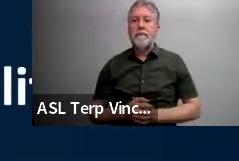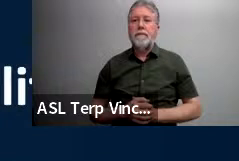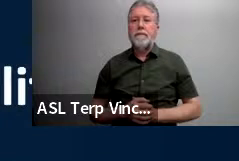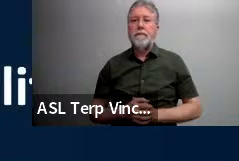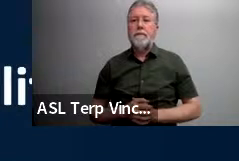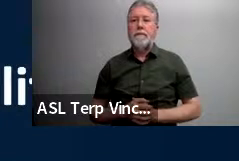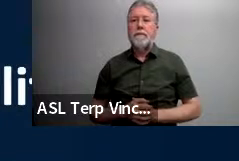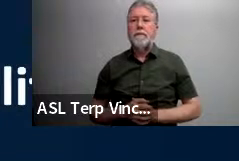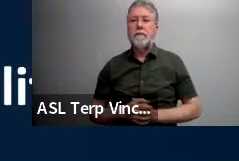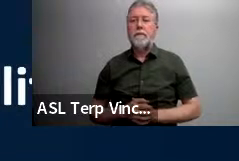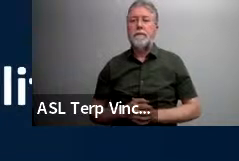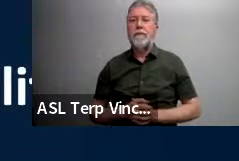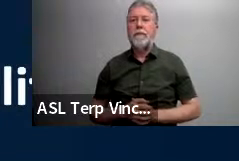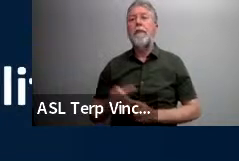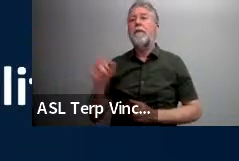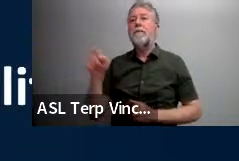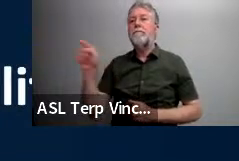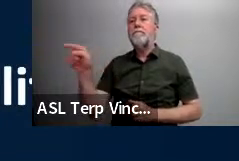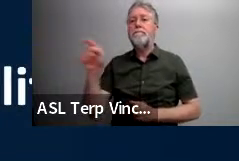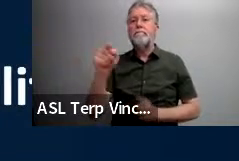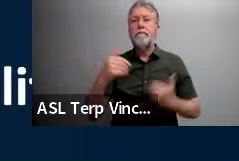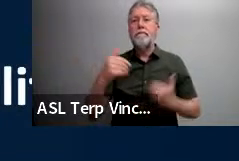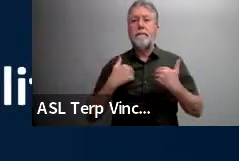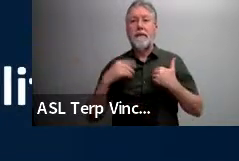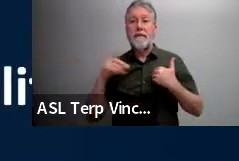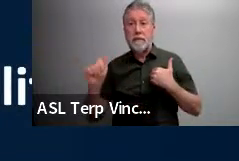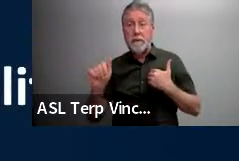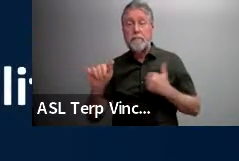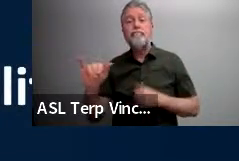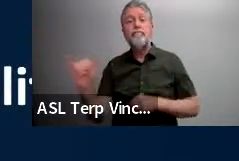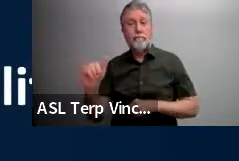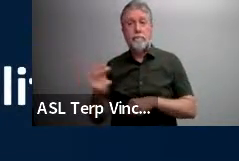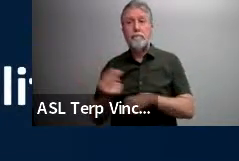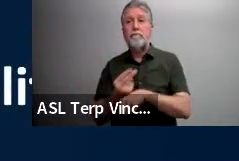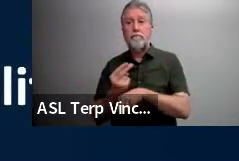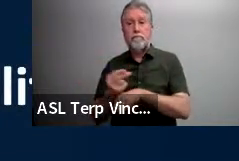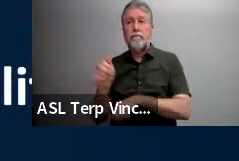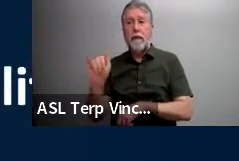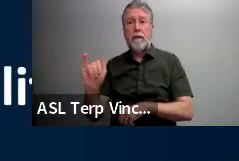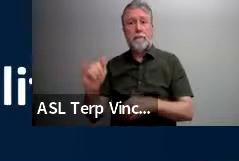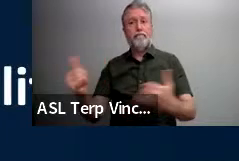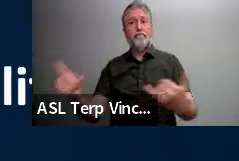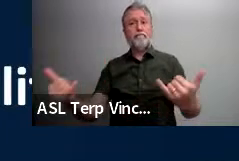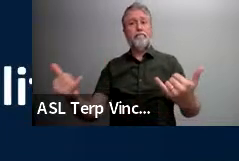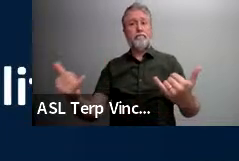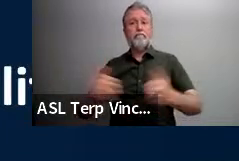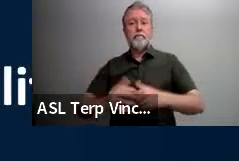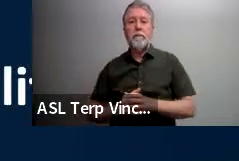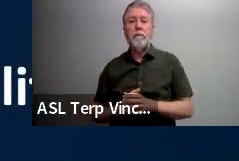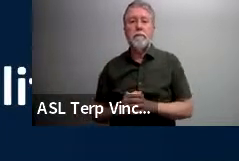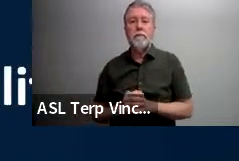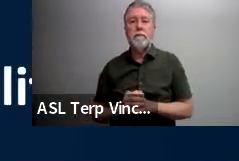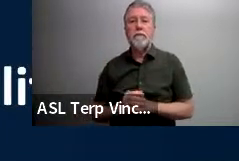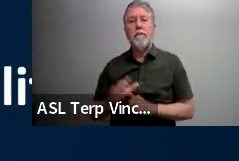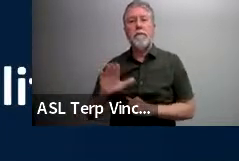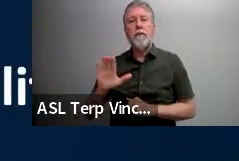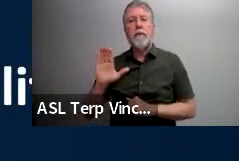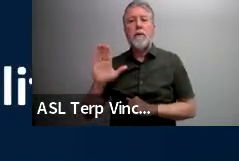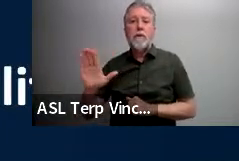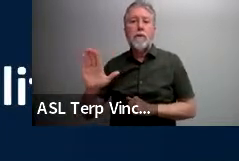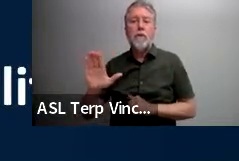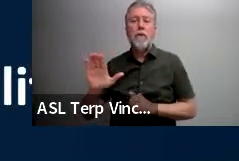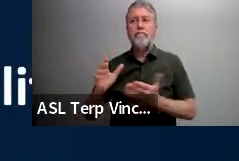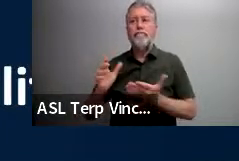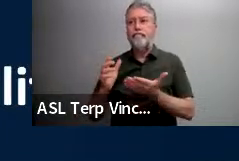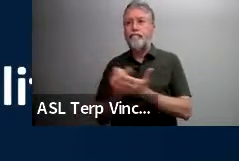And so people with disabilities are also using AI right now. They are using them potentially